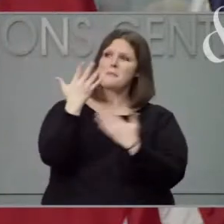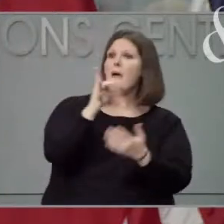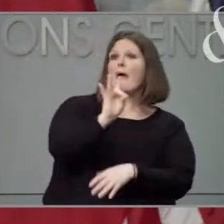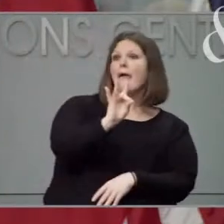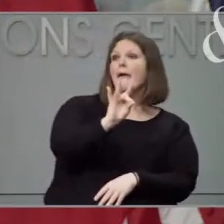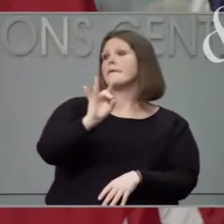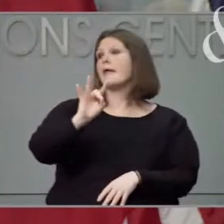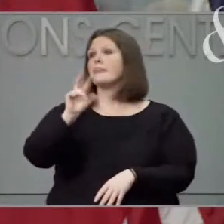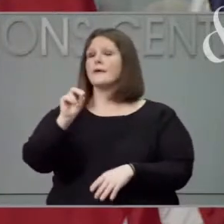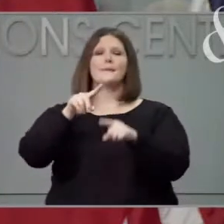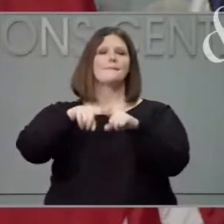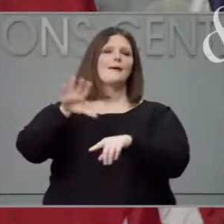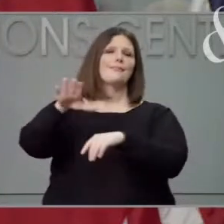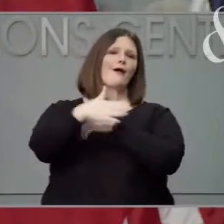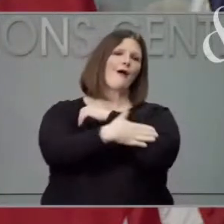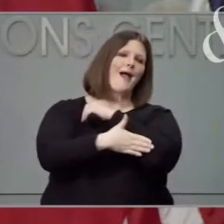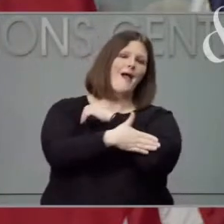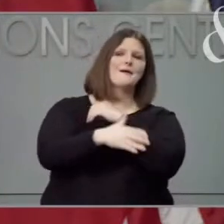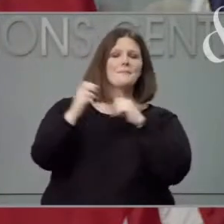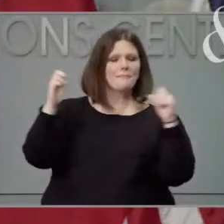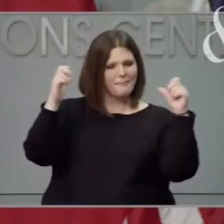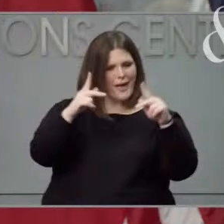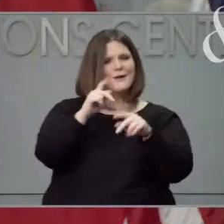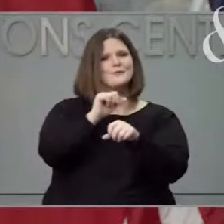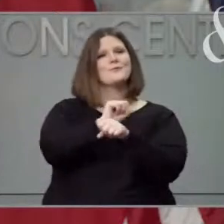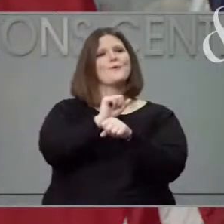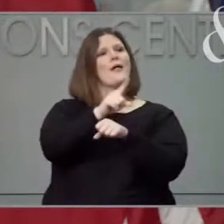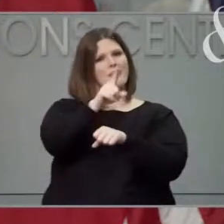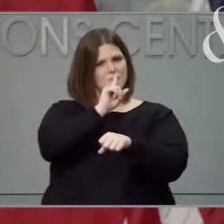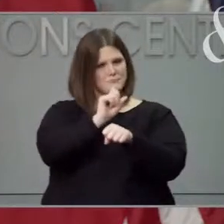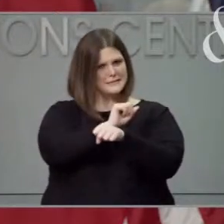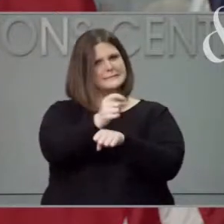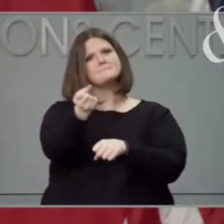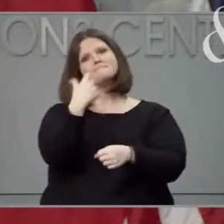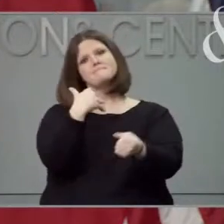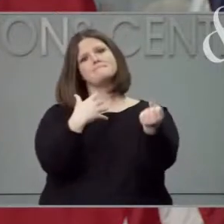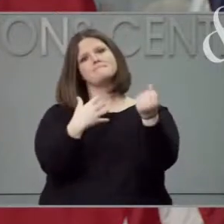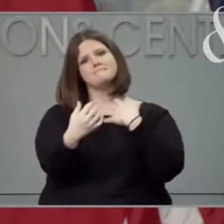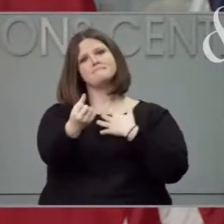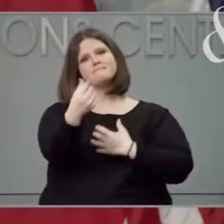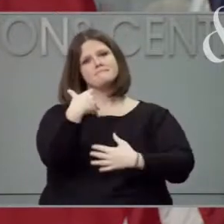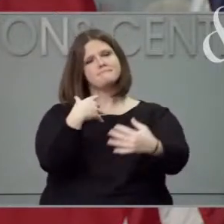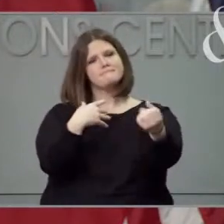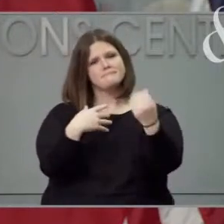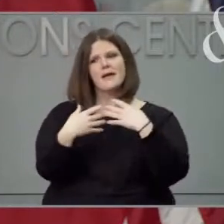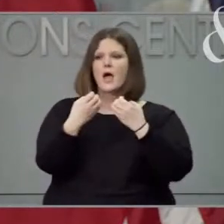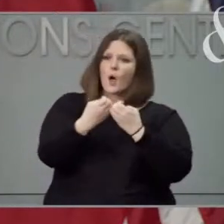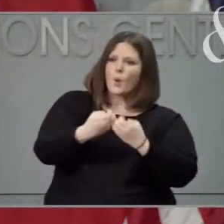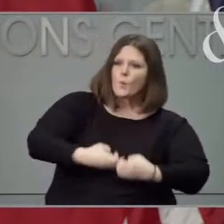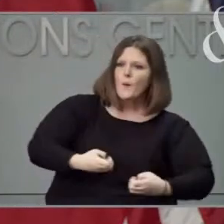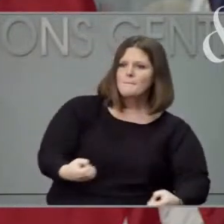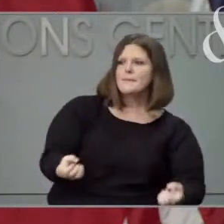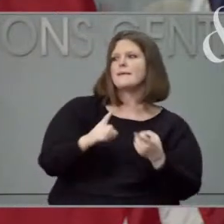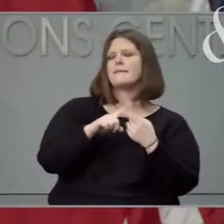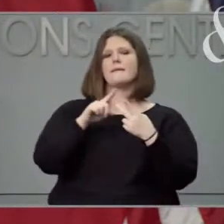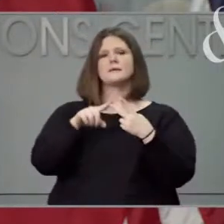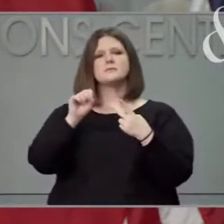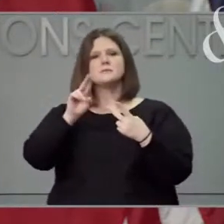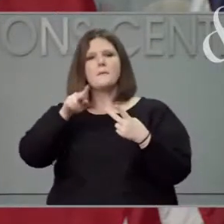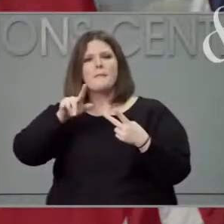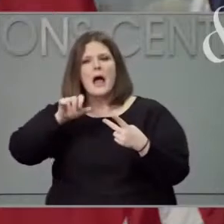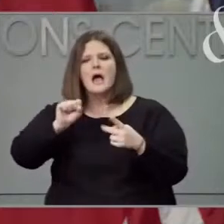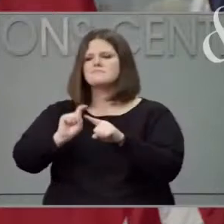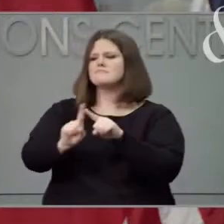on their county office hours. They are returning supplies. They are returning election equipment, and they are beginning their